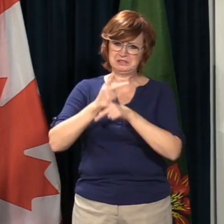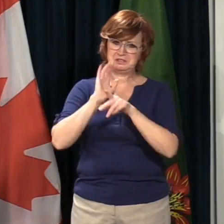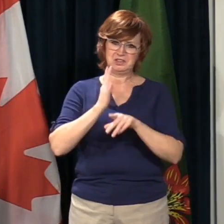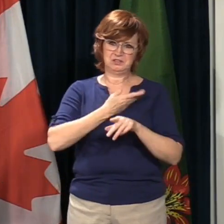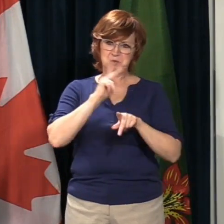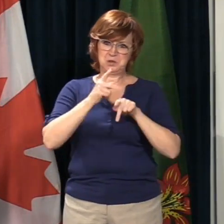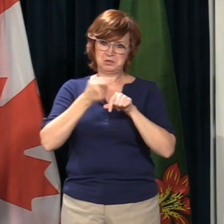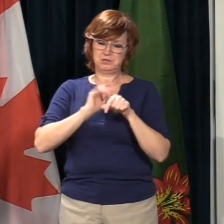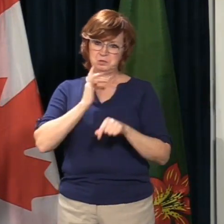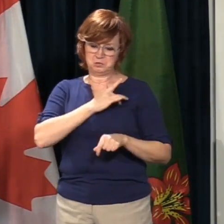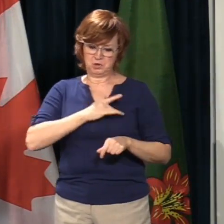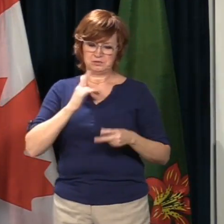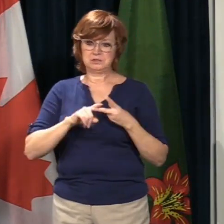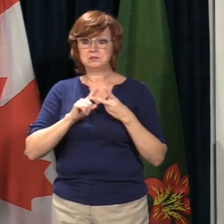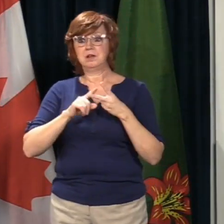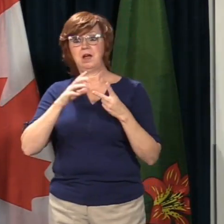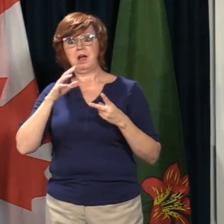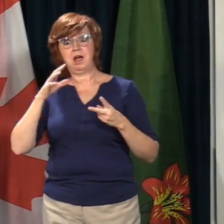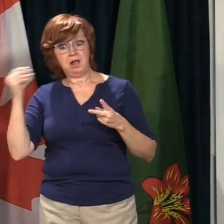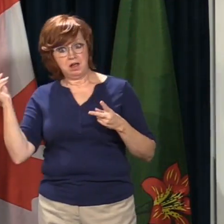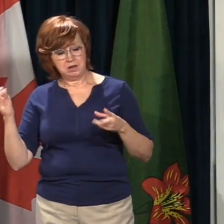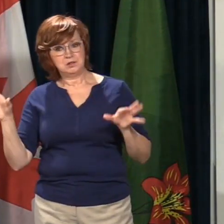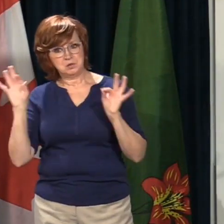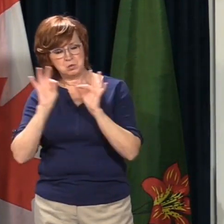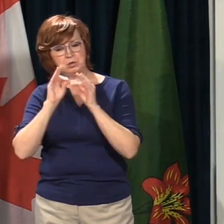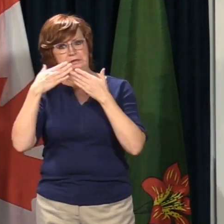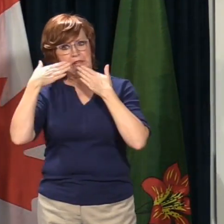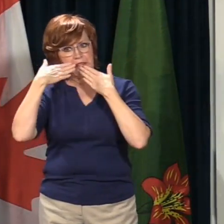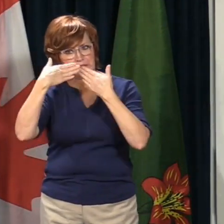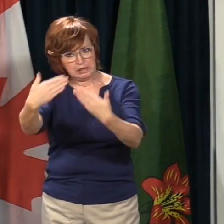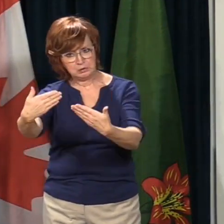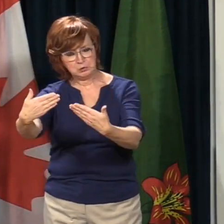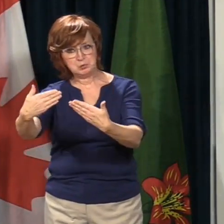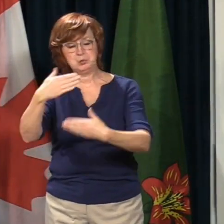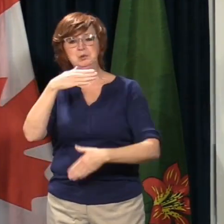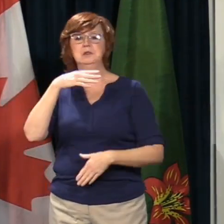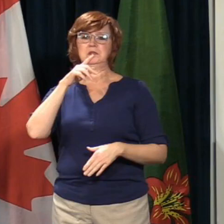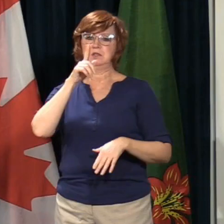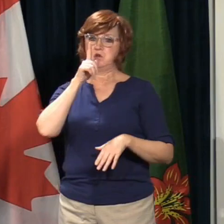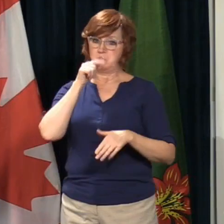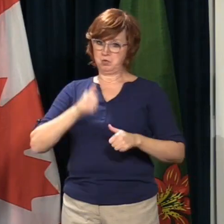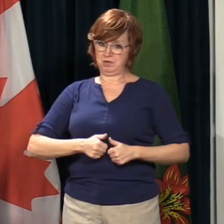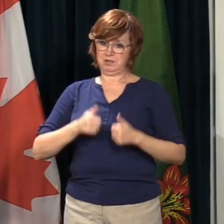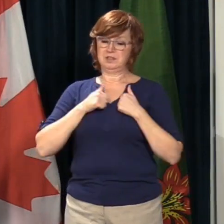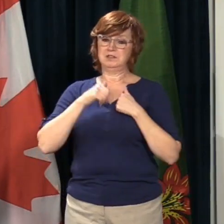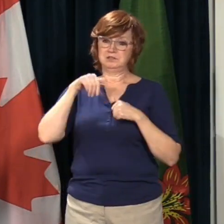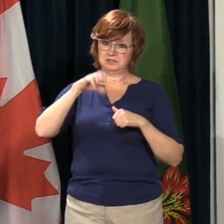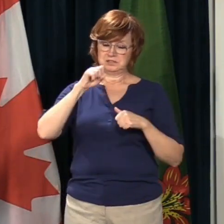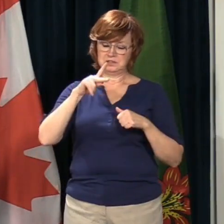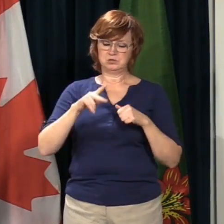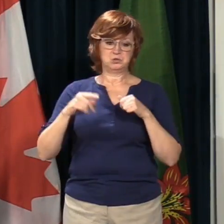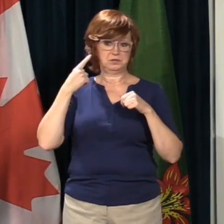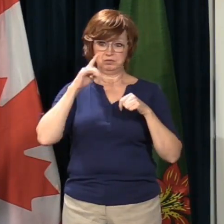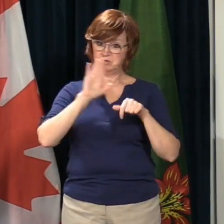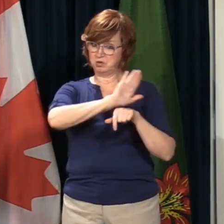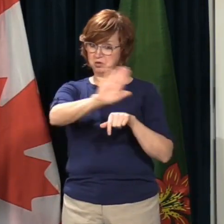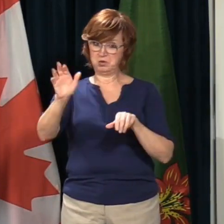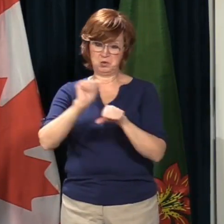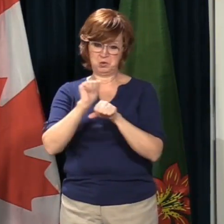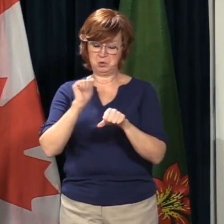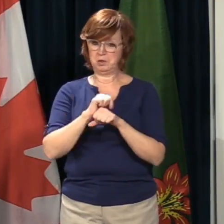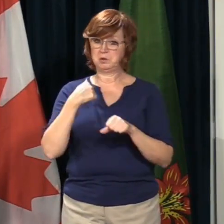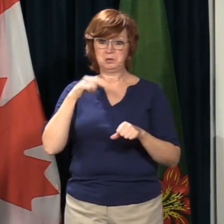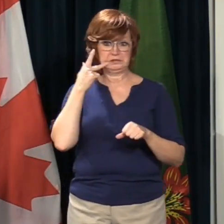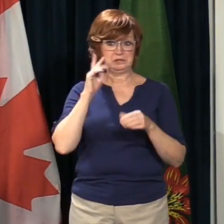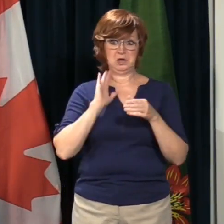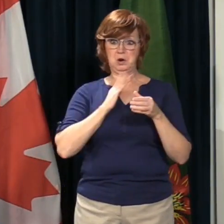to thank everyone in Saskatchewan for the work that they are doing to help support our COVID-19 response. As we can see from our relatively low case